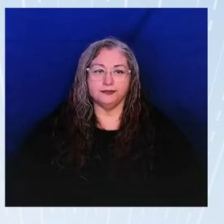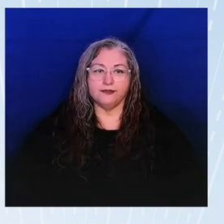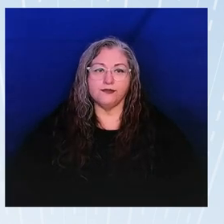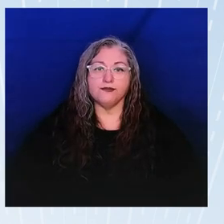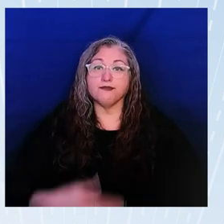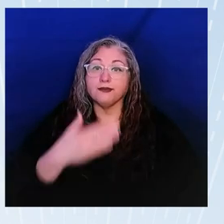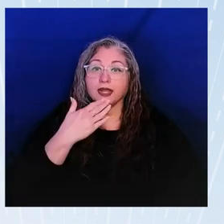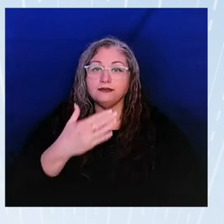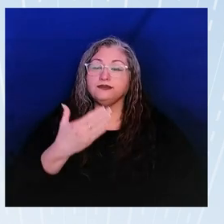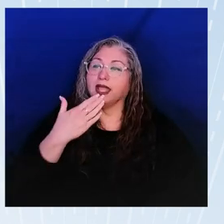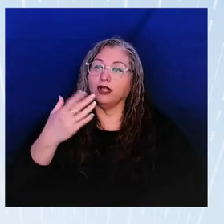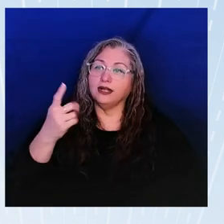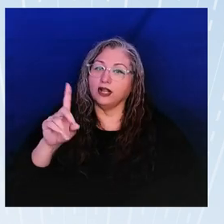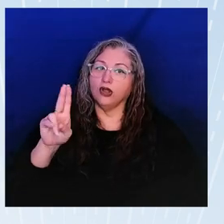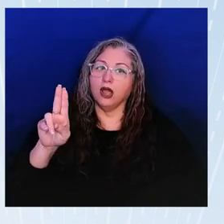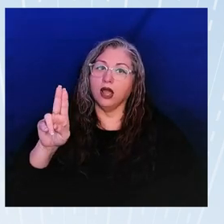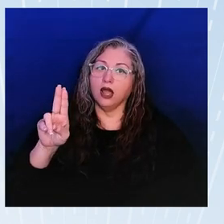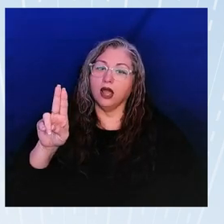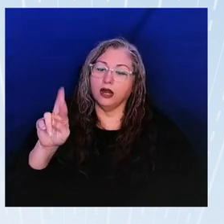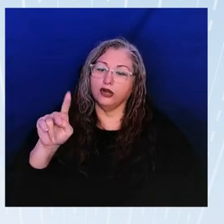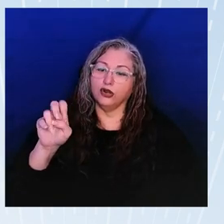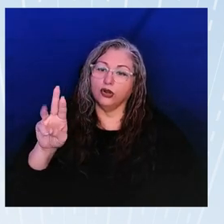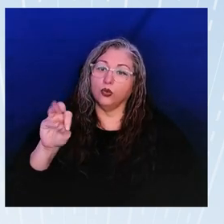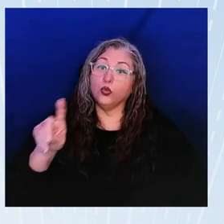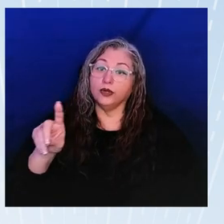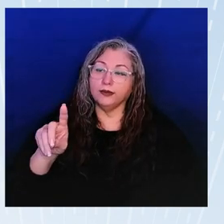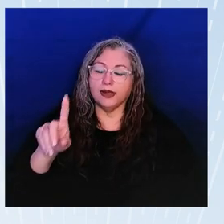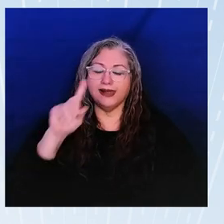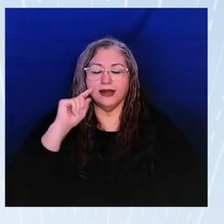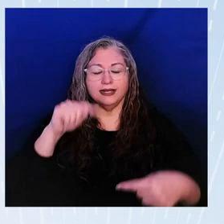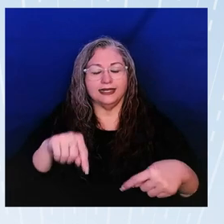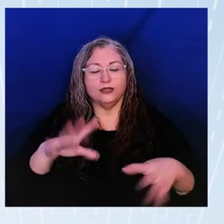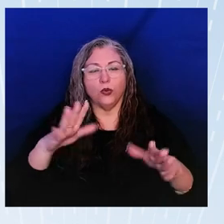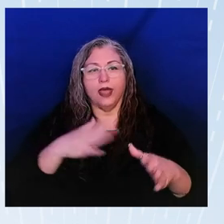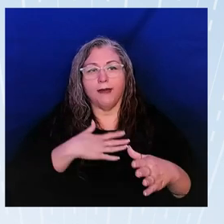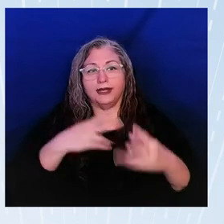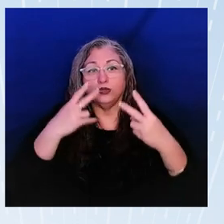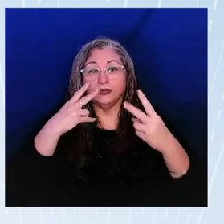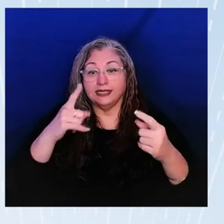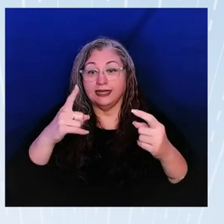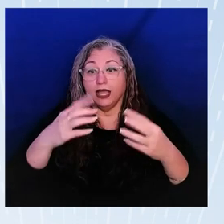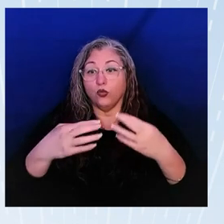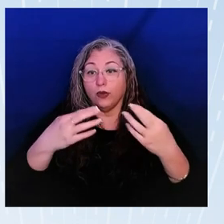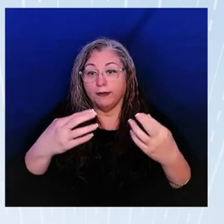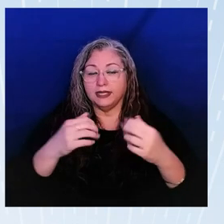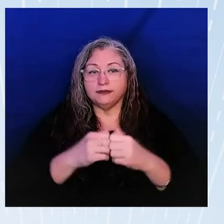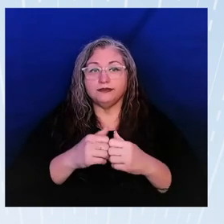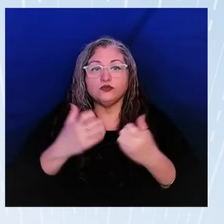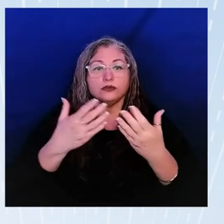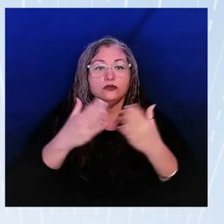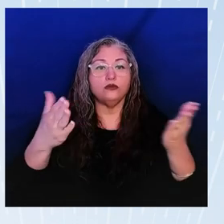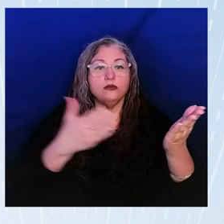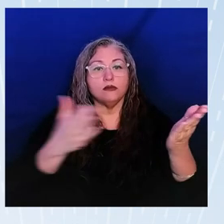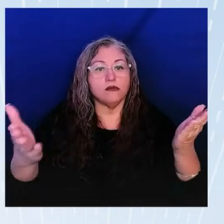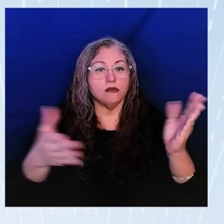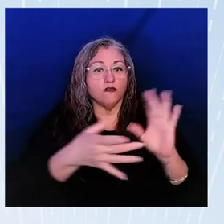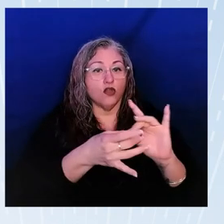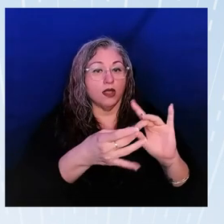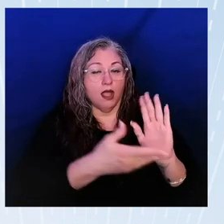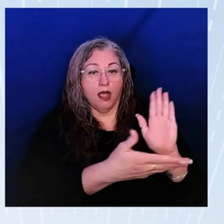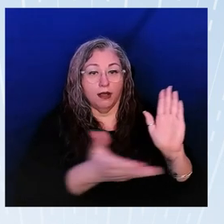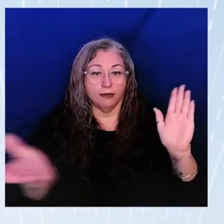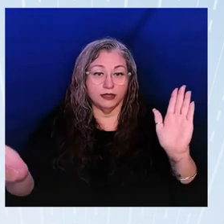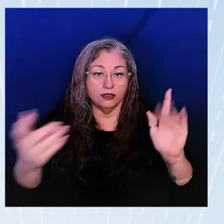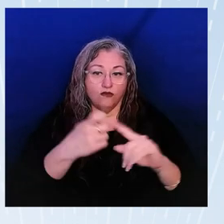Thank you, Dr. Underwood. And I think this is so glad to see this recommendation, but I wanted to open it up for comments from